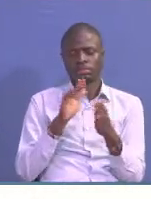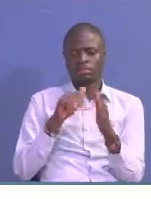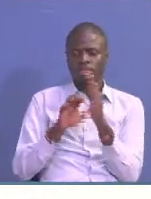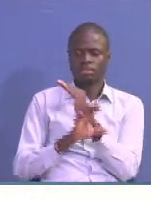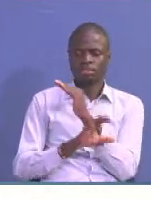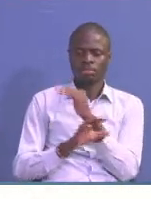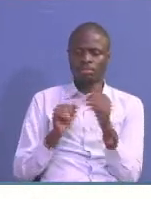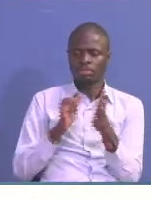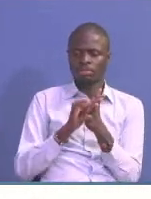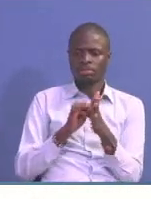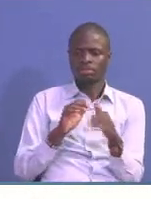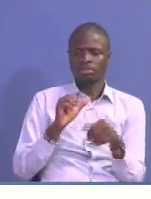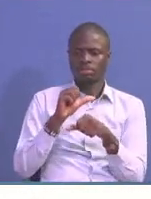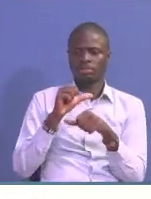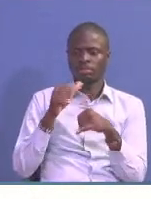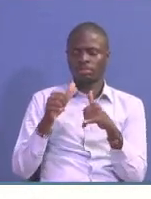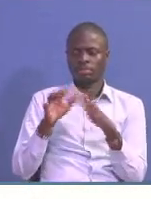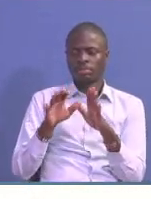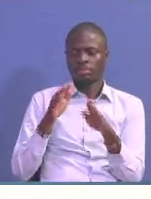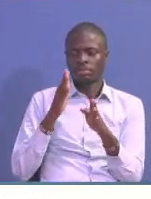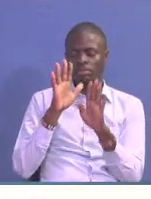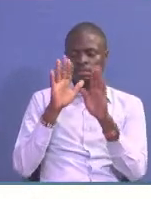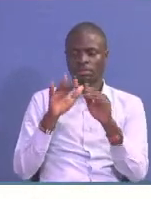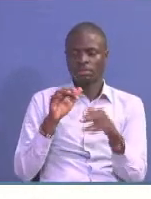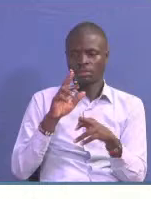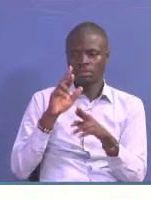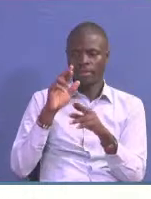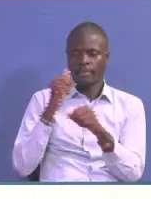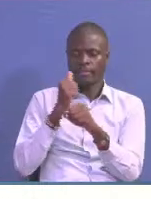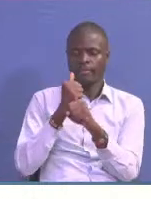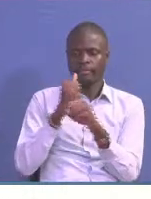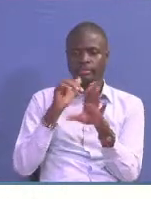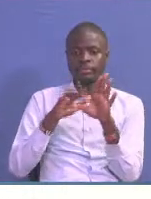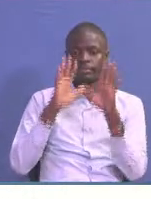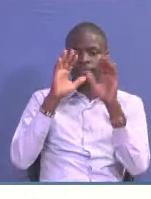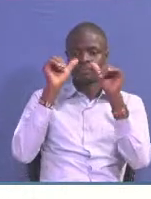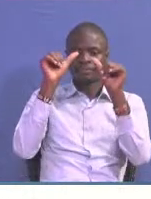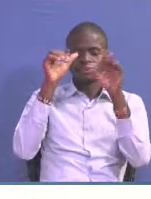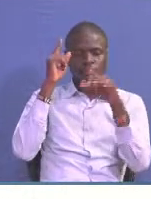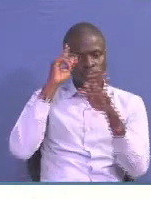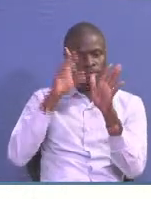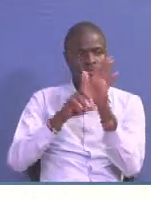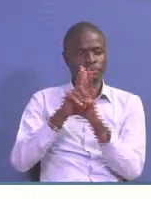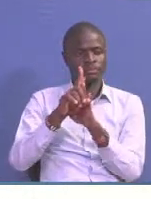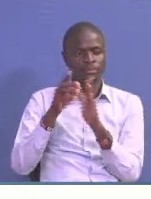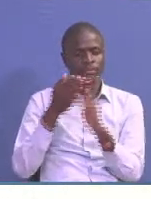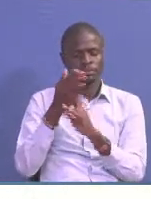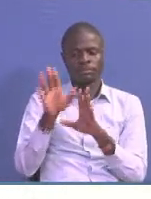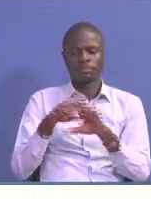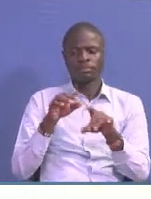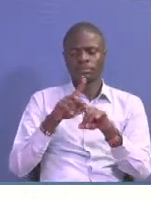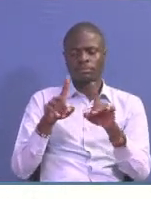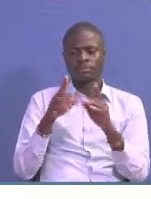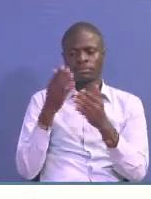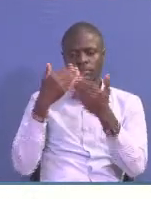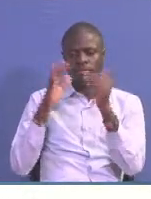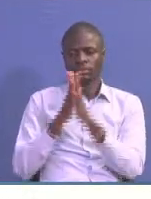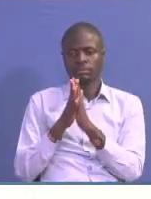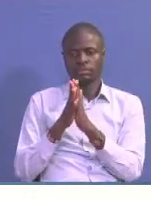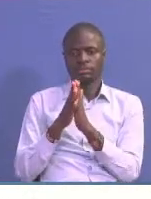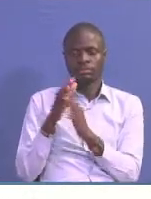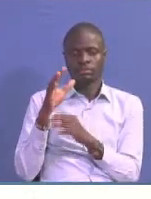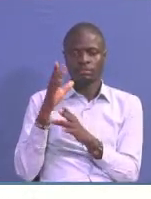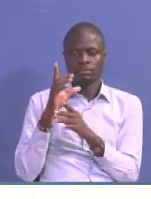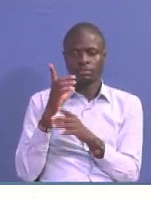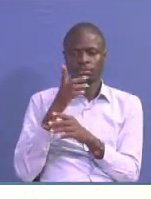country that play a pivotal role in championing for developments across various universities. One